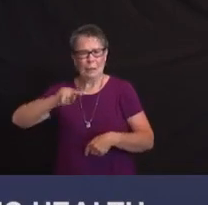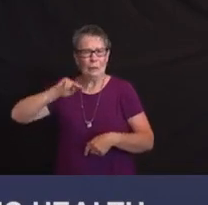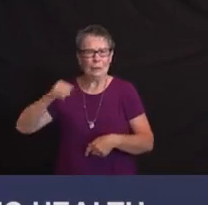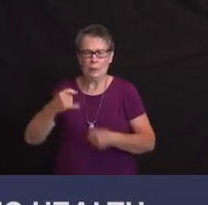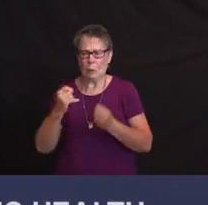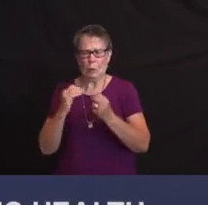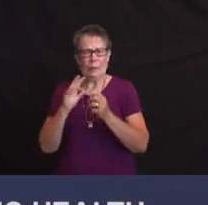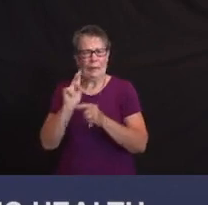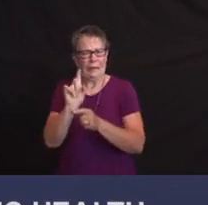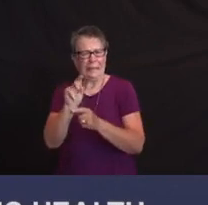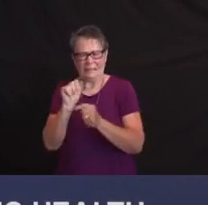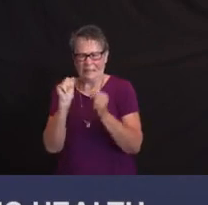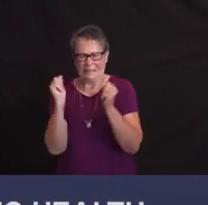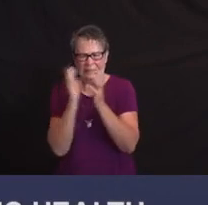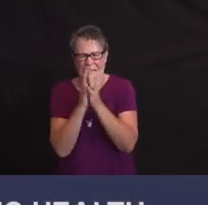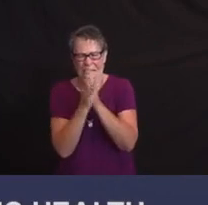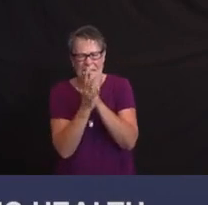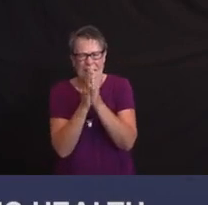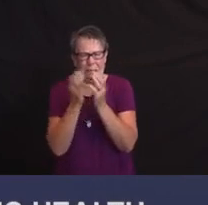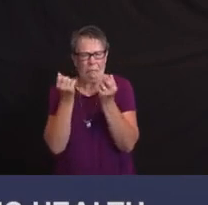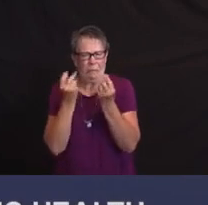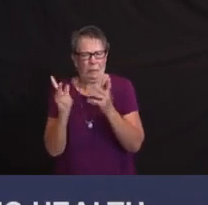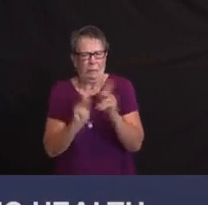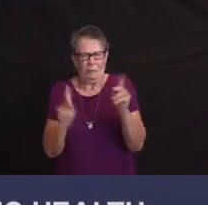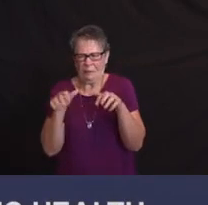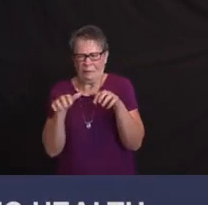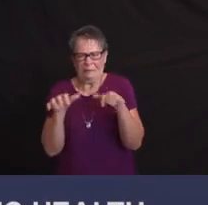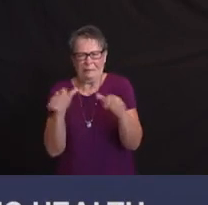clobbered at the beginning. The second wave